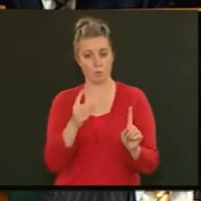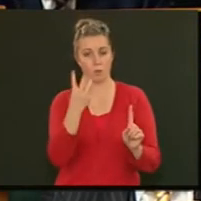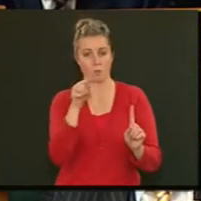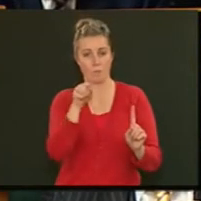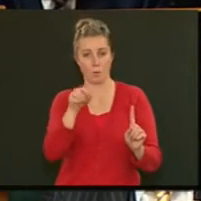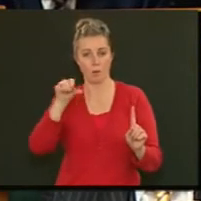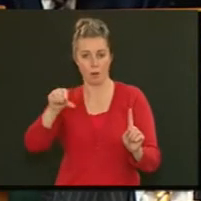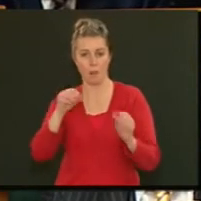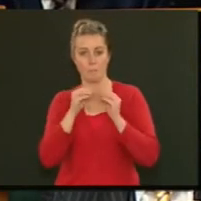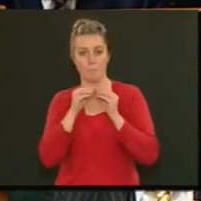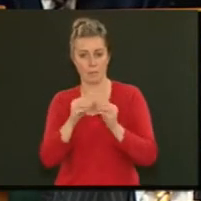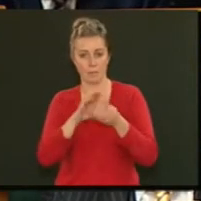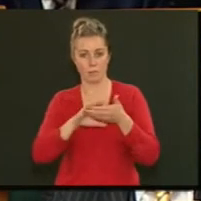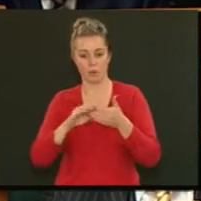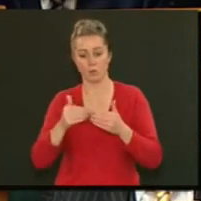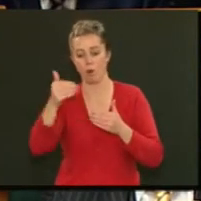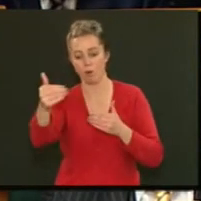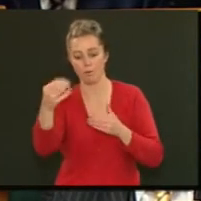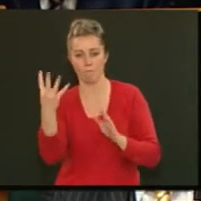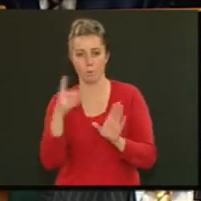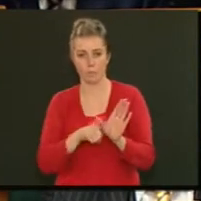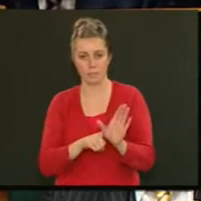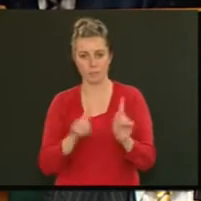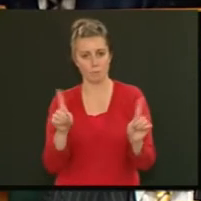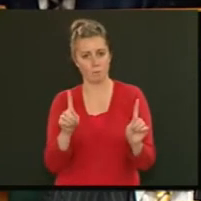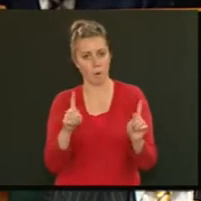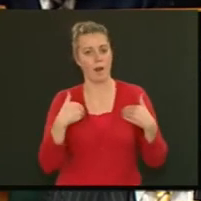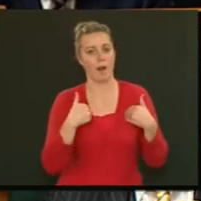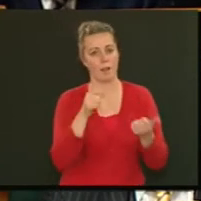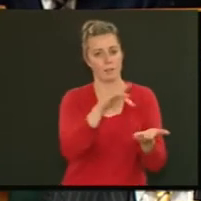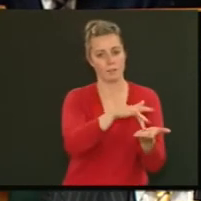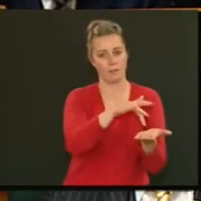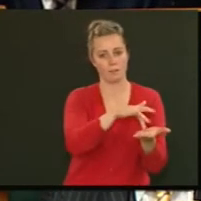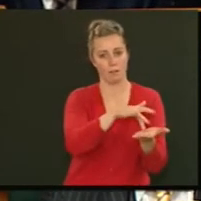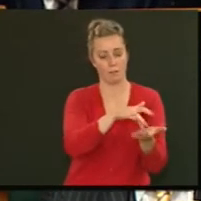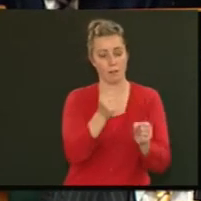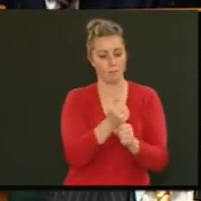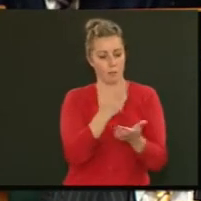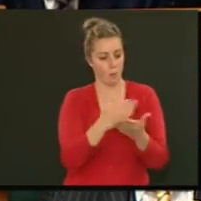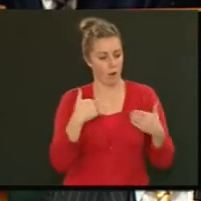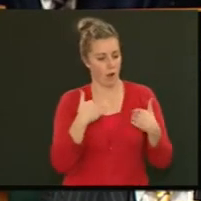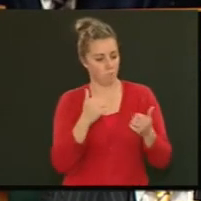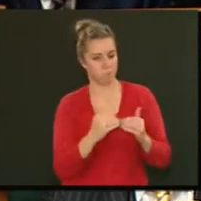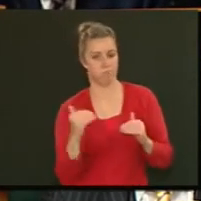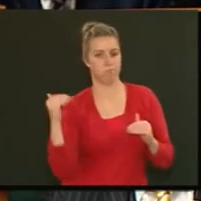$3.9 billion over 4 years for New Zealand's health sector, taking health spending to a